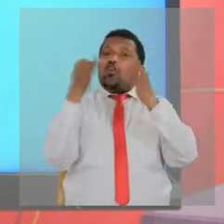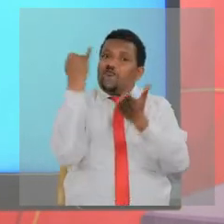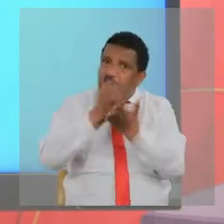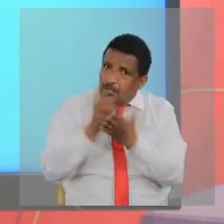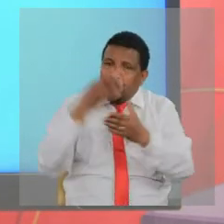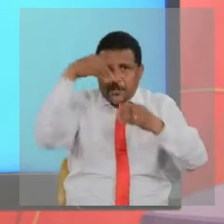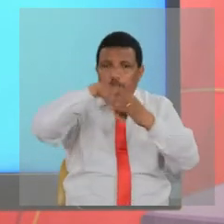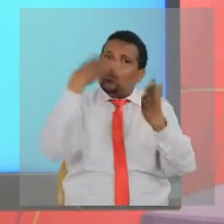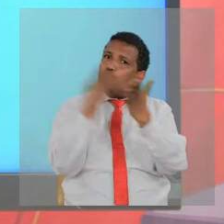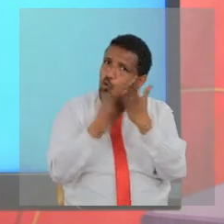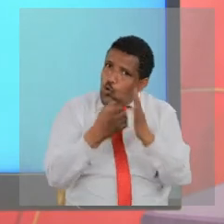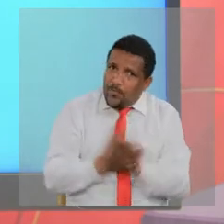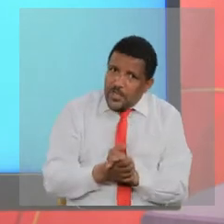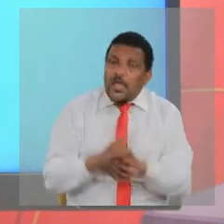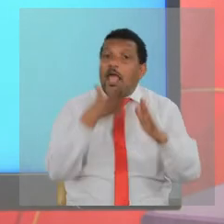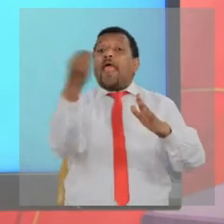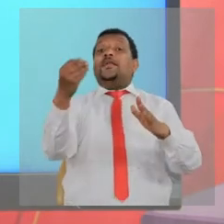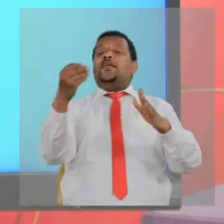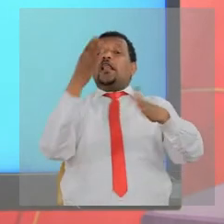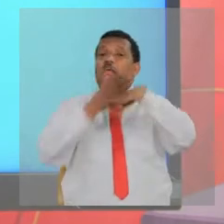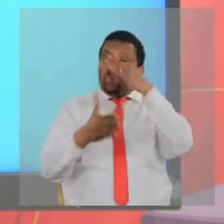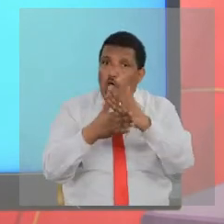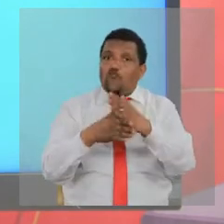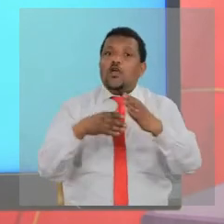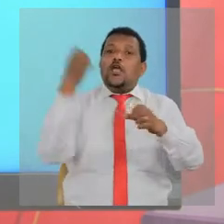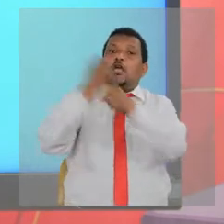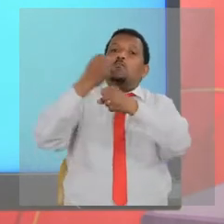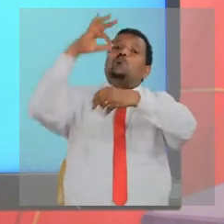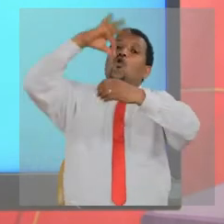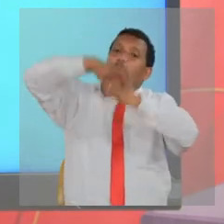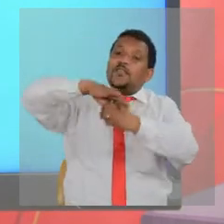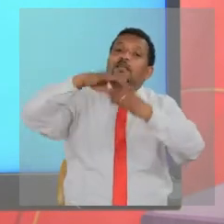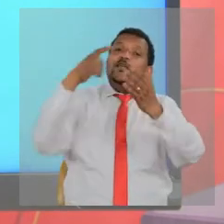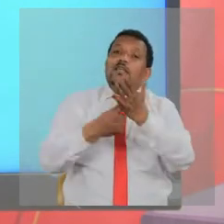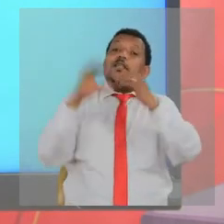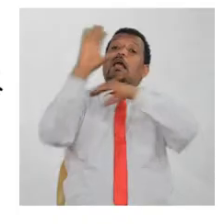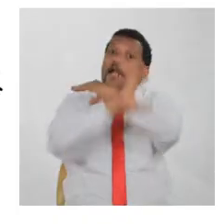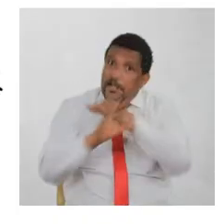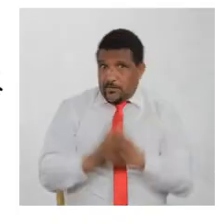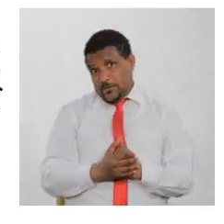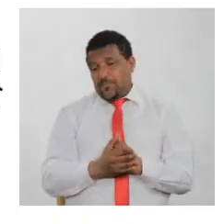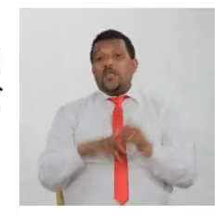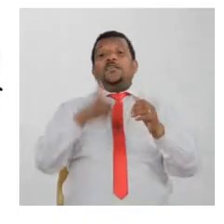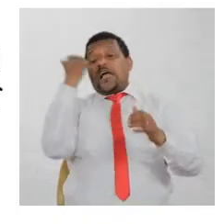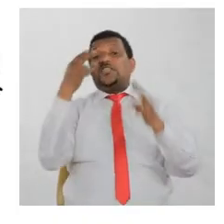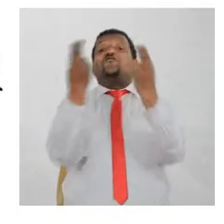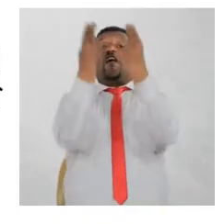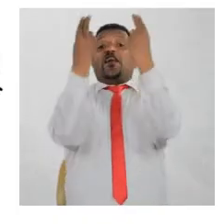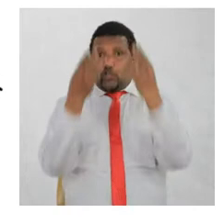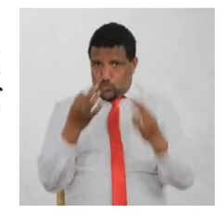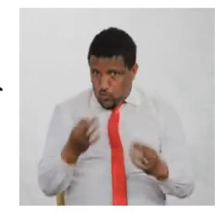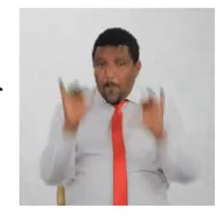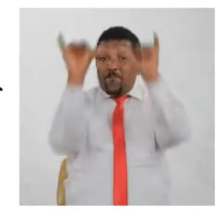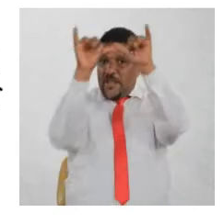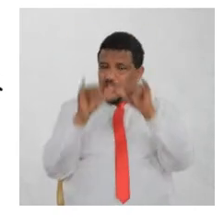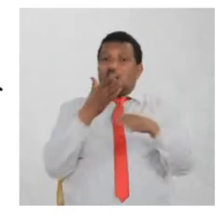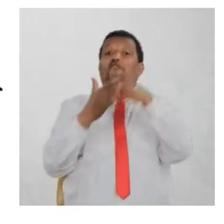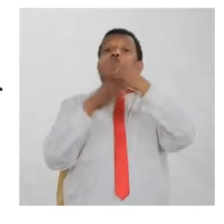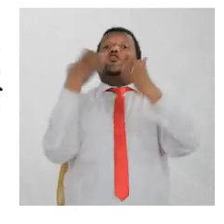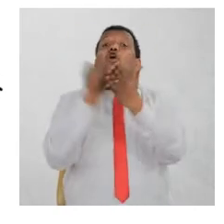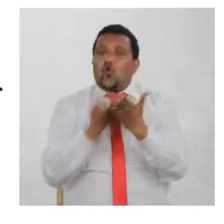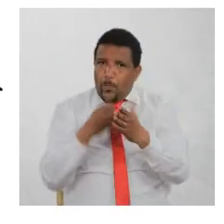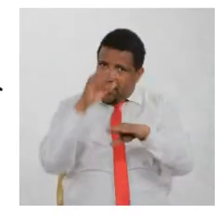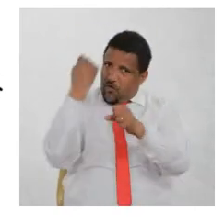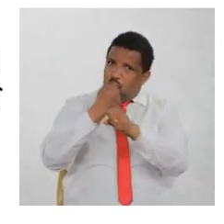investment in an economy, and the level of employment in a country. The other function of measuring the level of